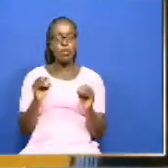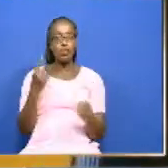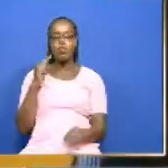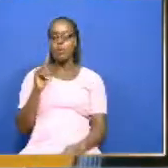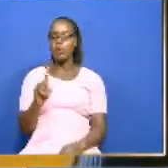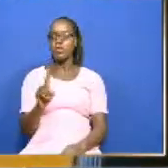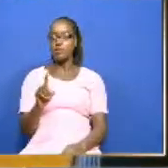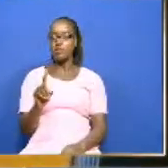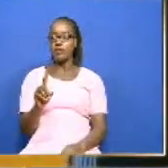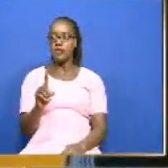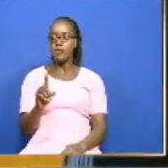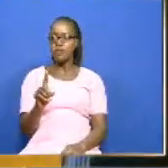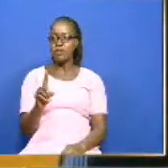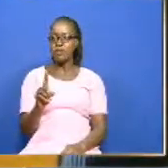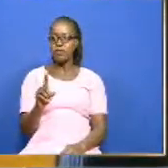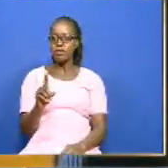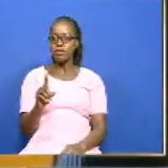is that